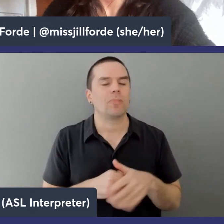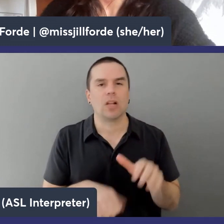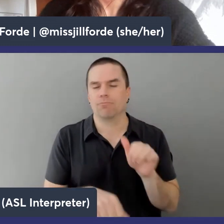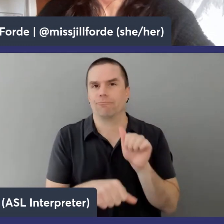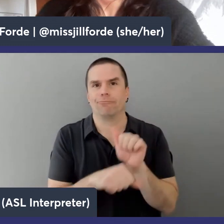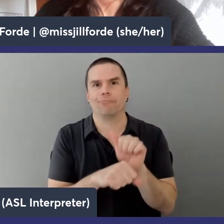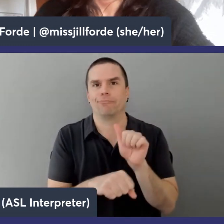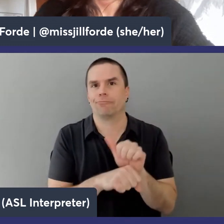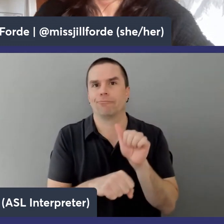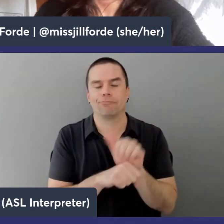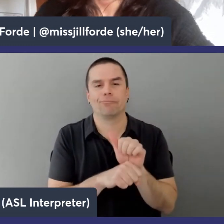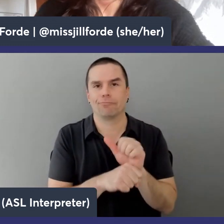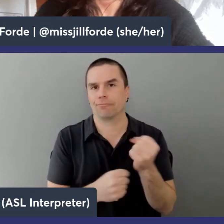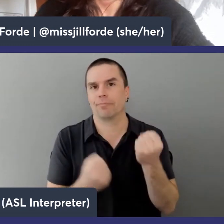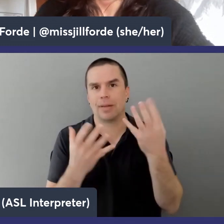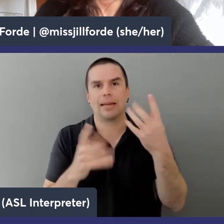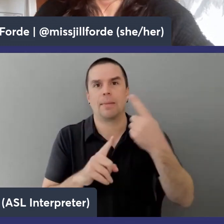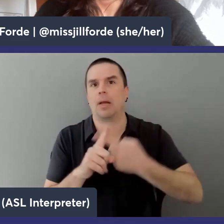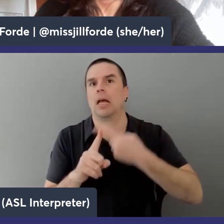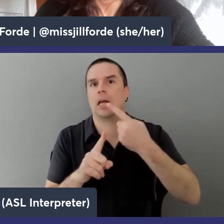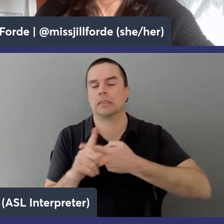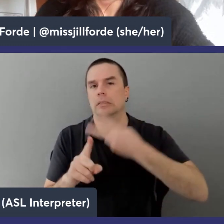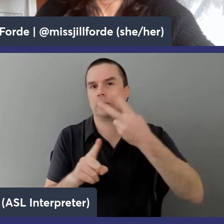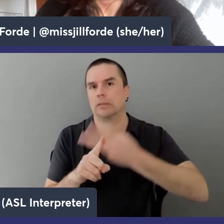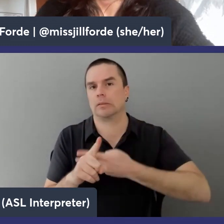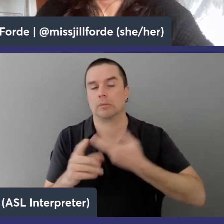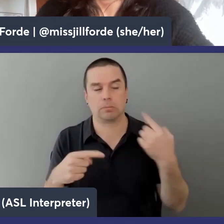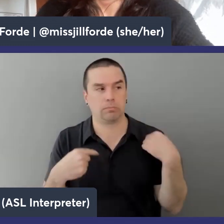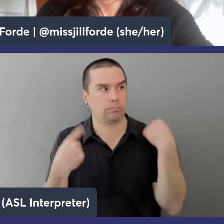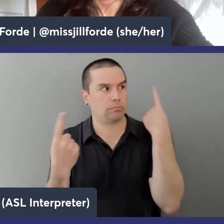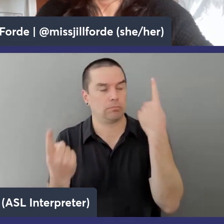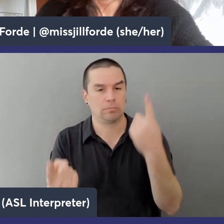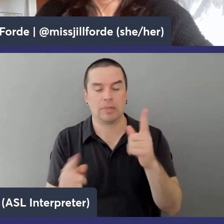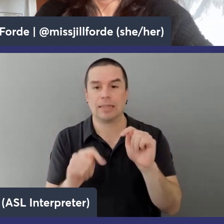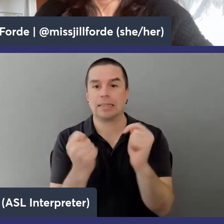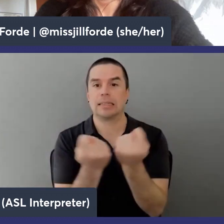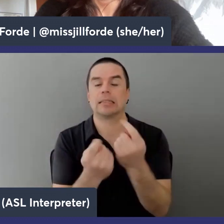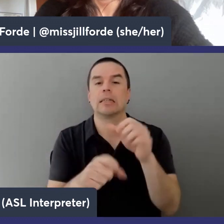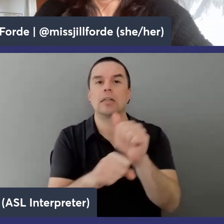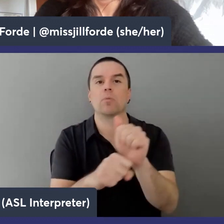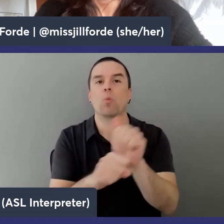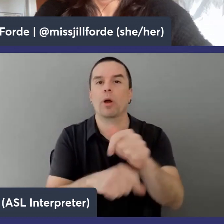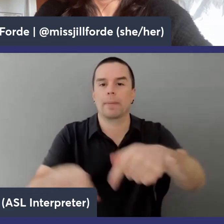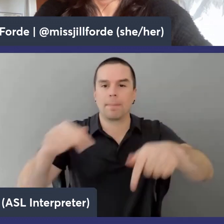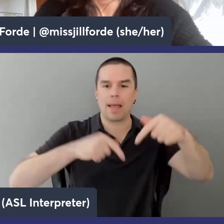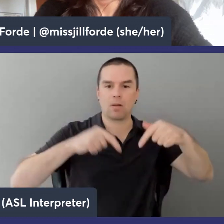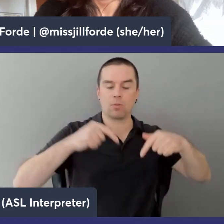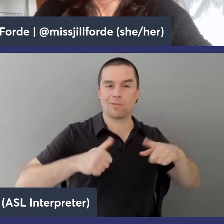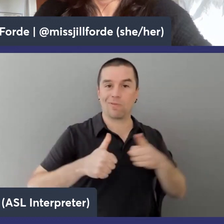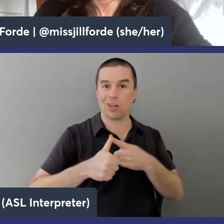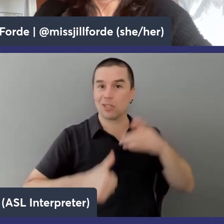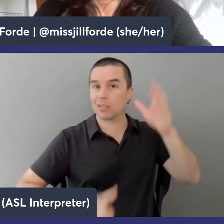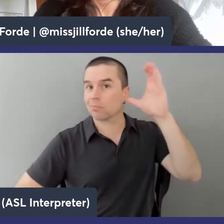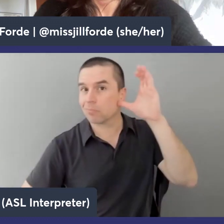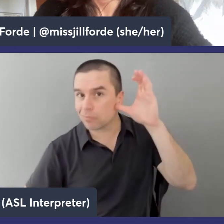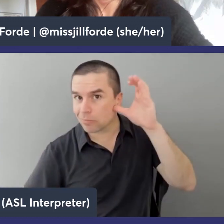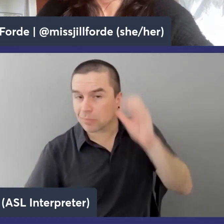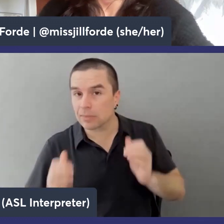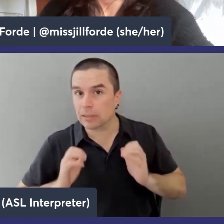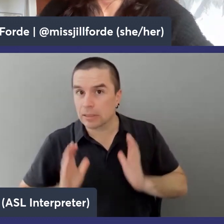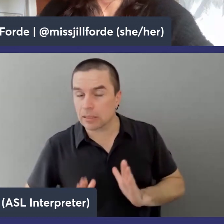working tirelessly for many months, the team actually worked backwards from listening to what customers really needed in this